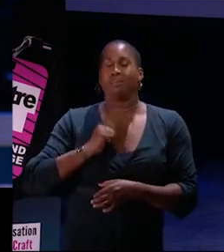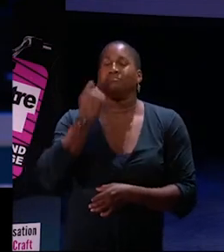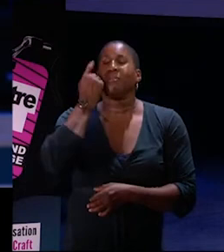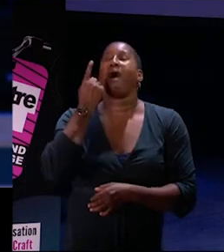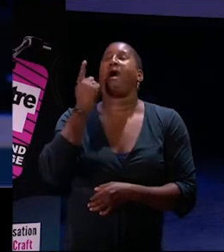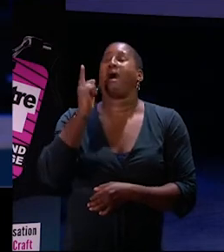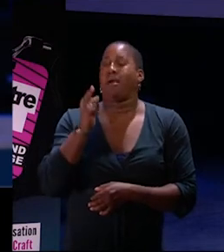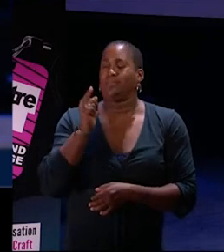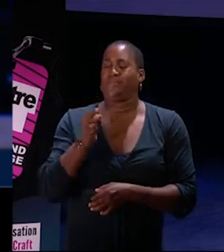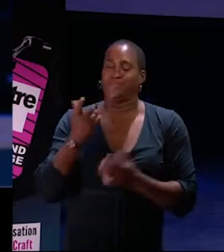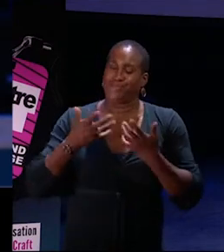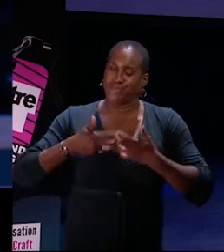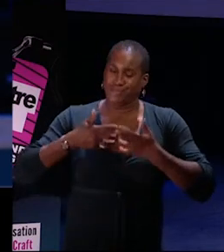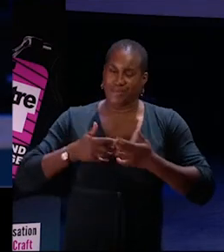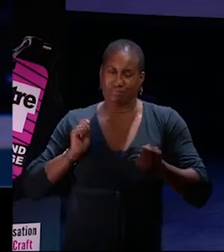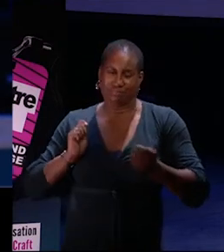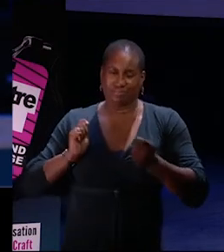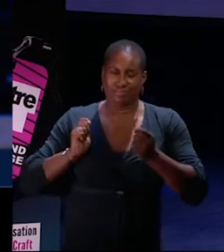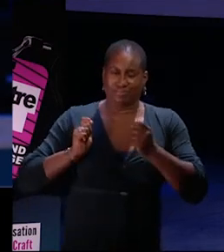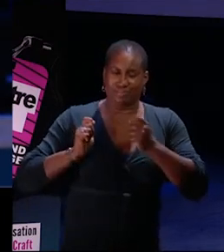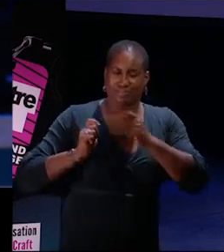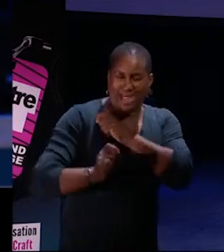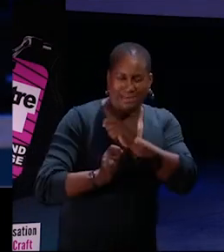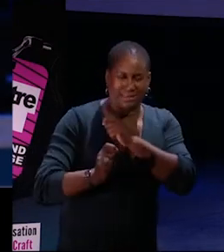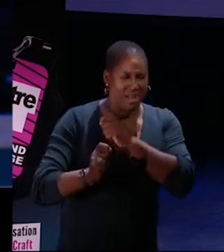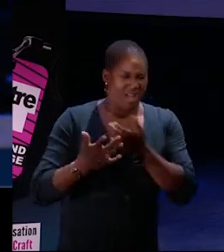exponential curve in design